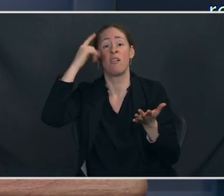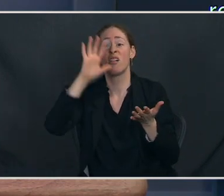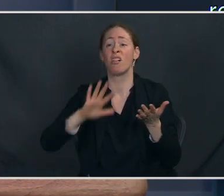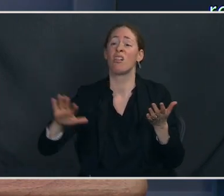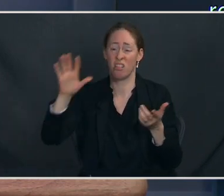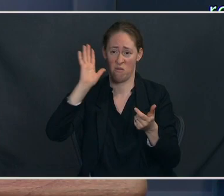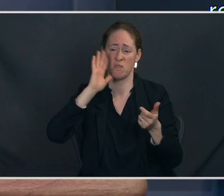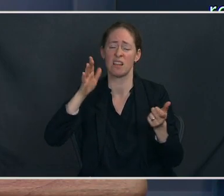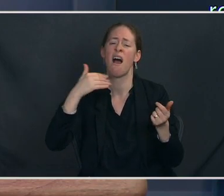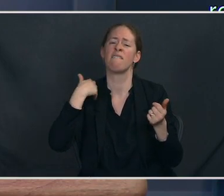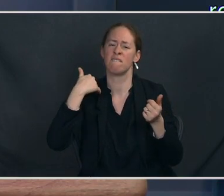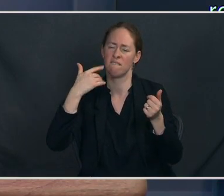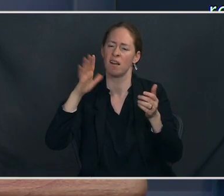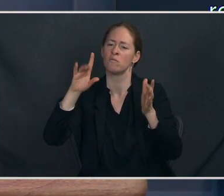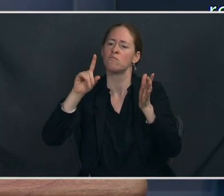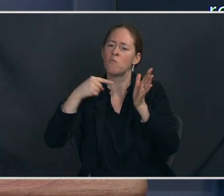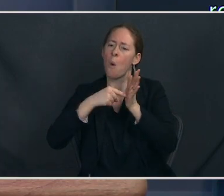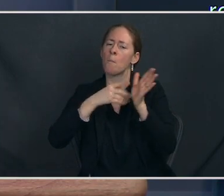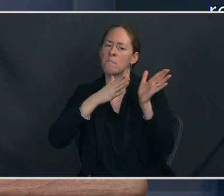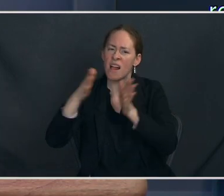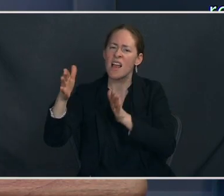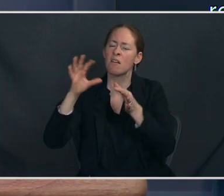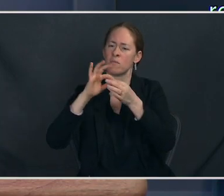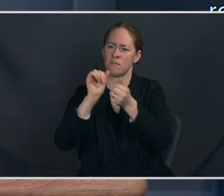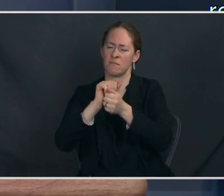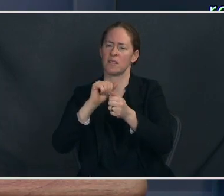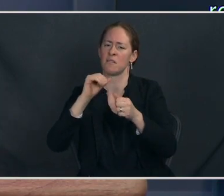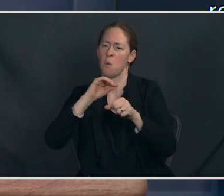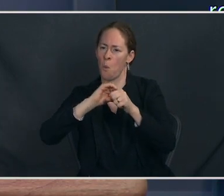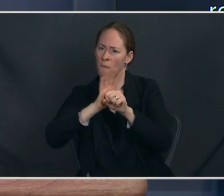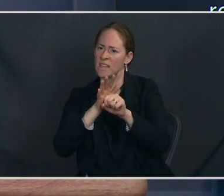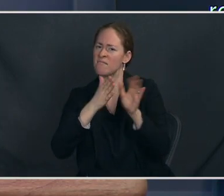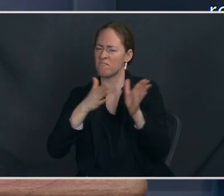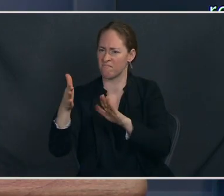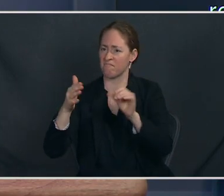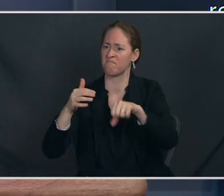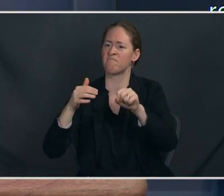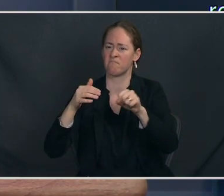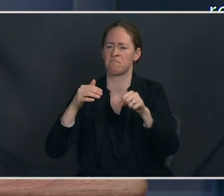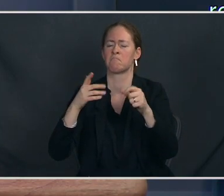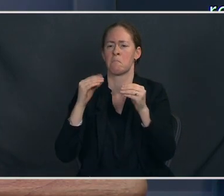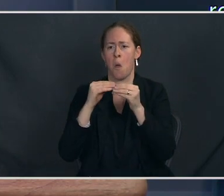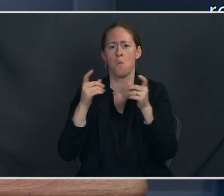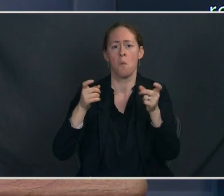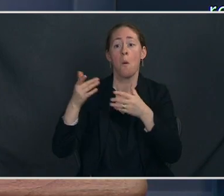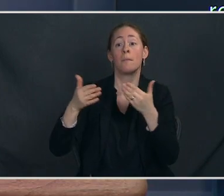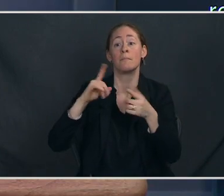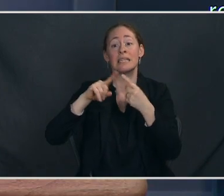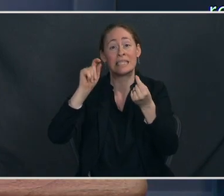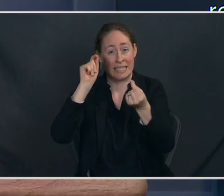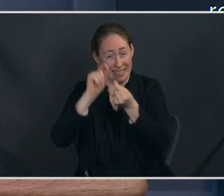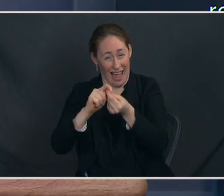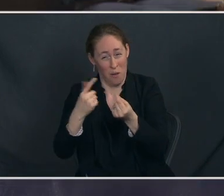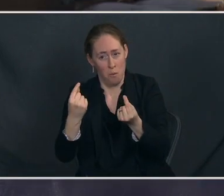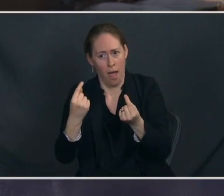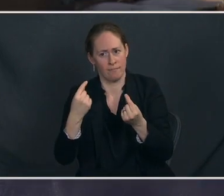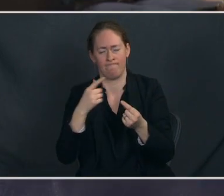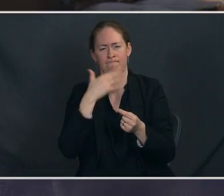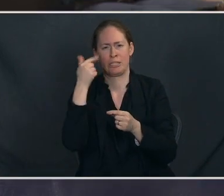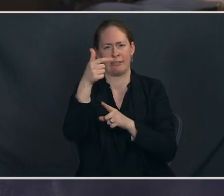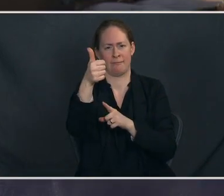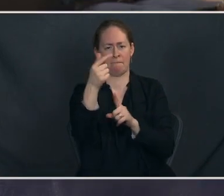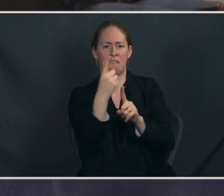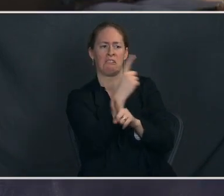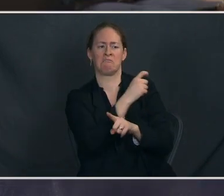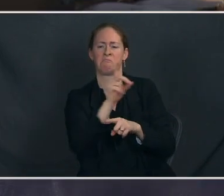and addressing COVID and getting the pandemic under control. But in terms of their specific plans, I would send you to the Department of Defense. On behalf of the radio pool,